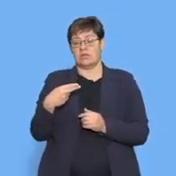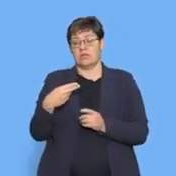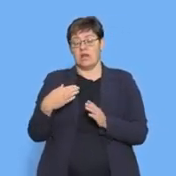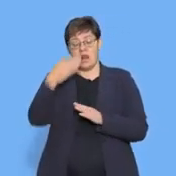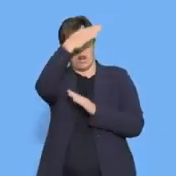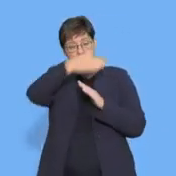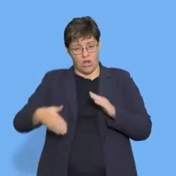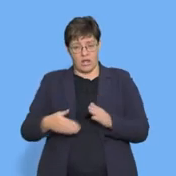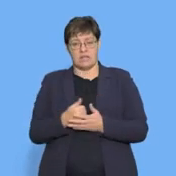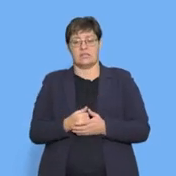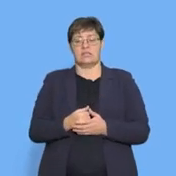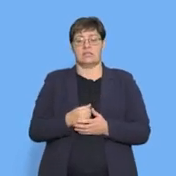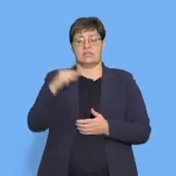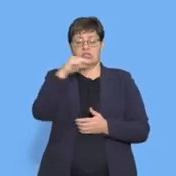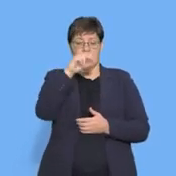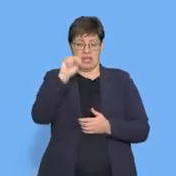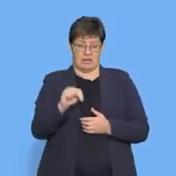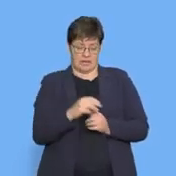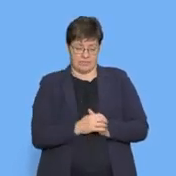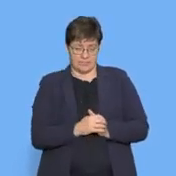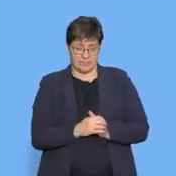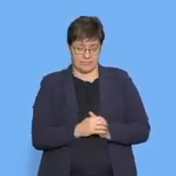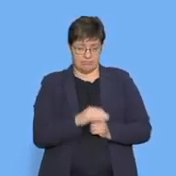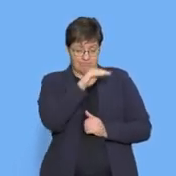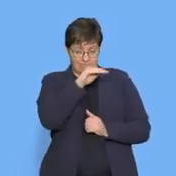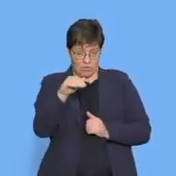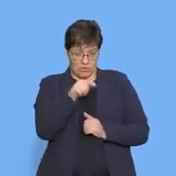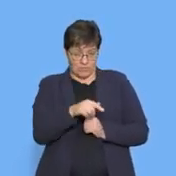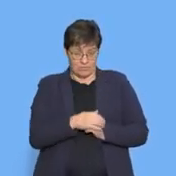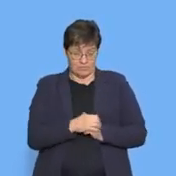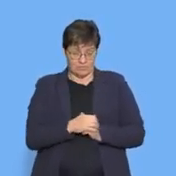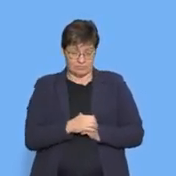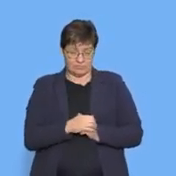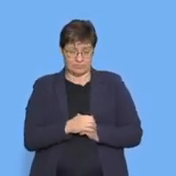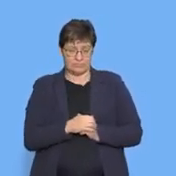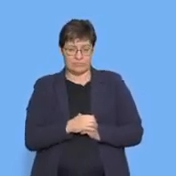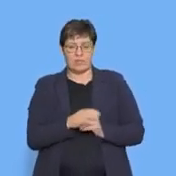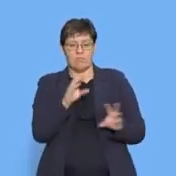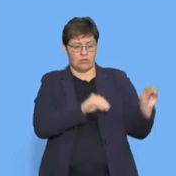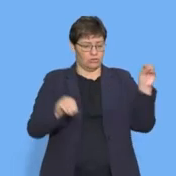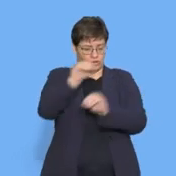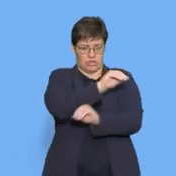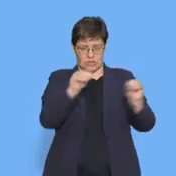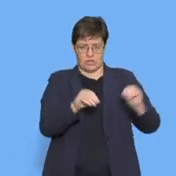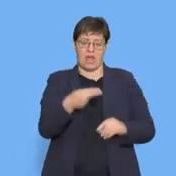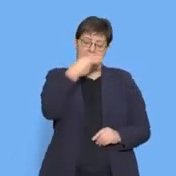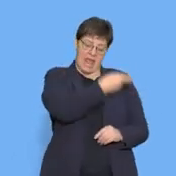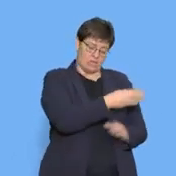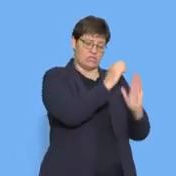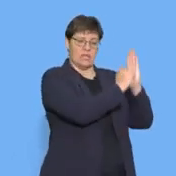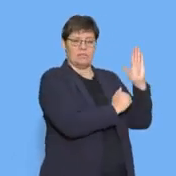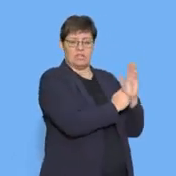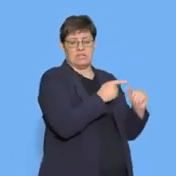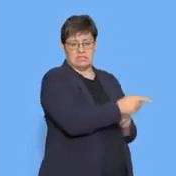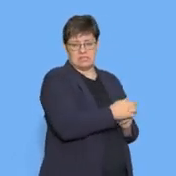case was Gn. Now, we're going to rearrange that. So